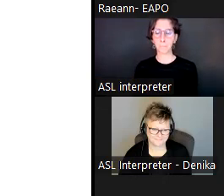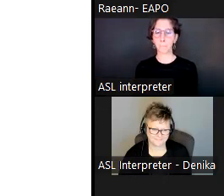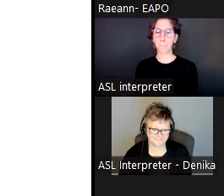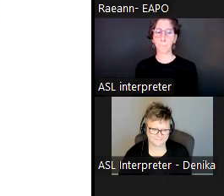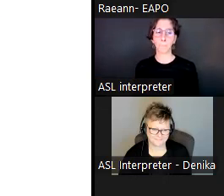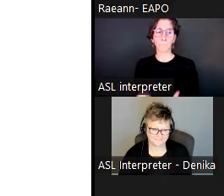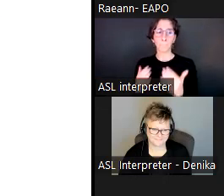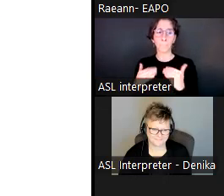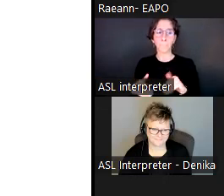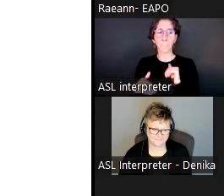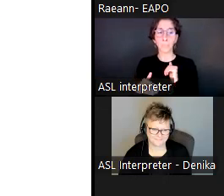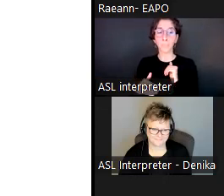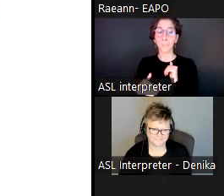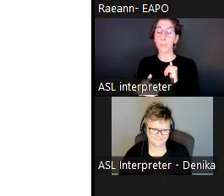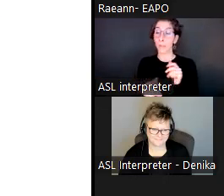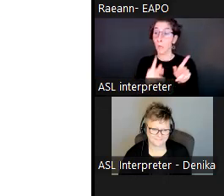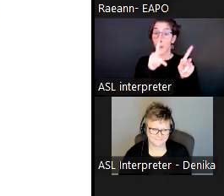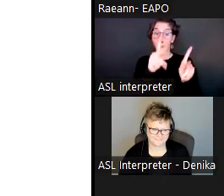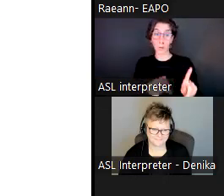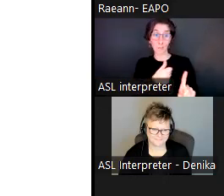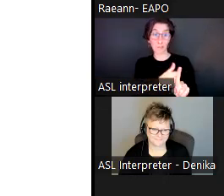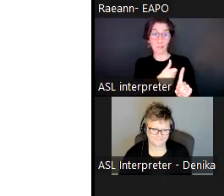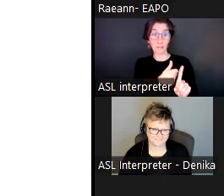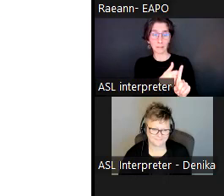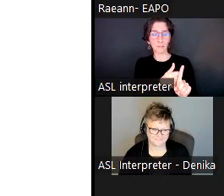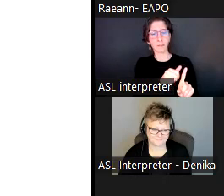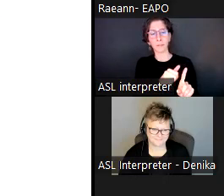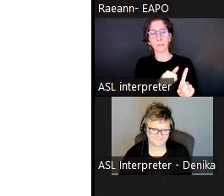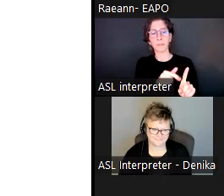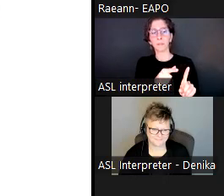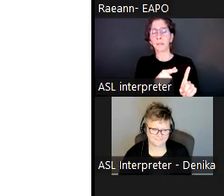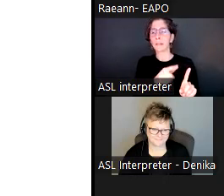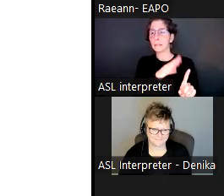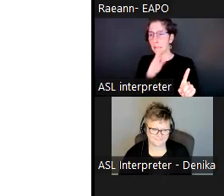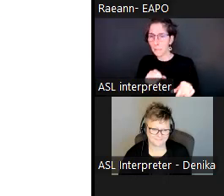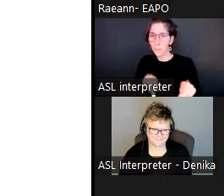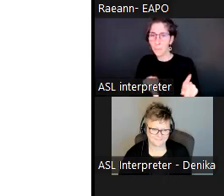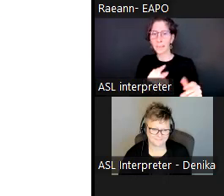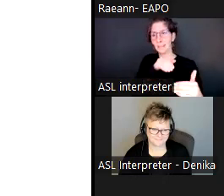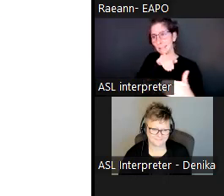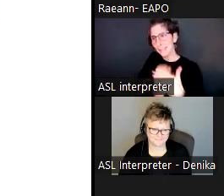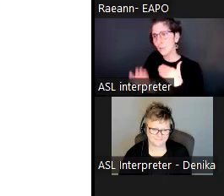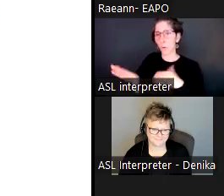Never allow an individual to remotely access your computer for any reason,